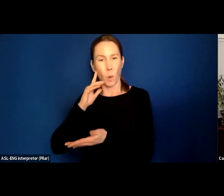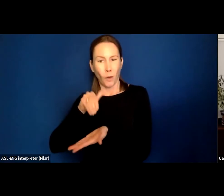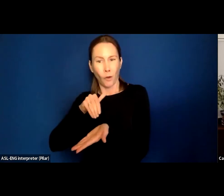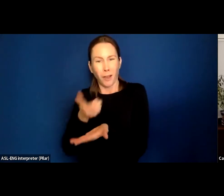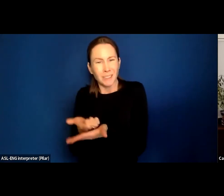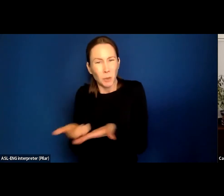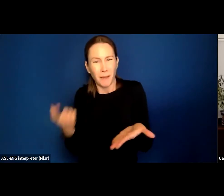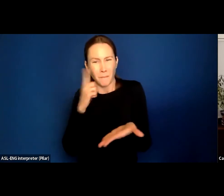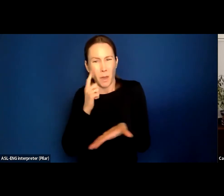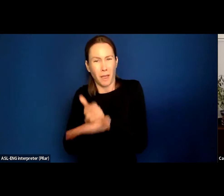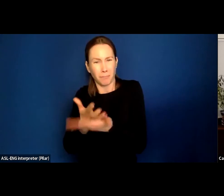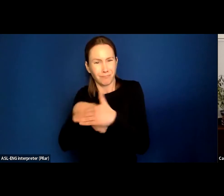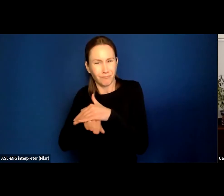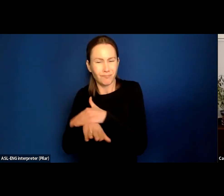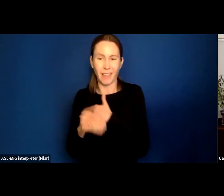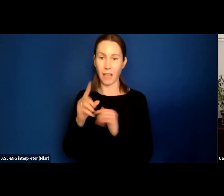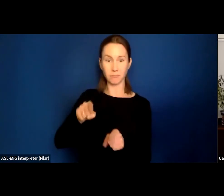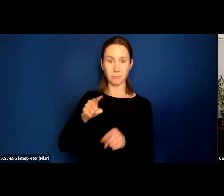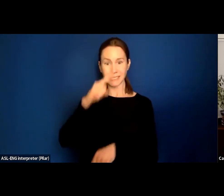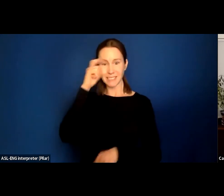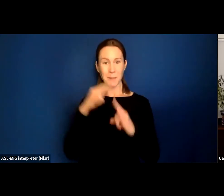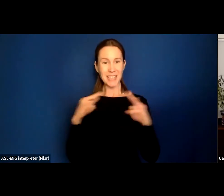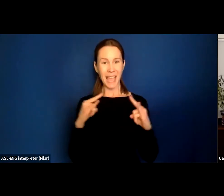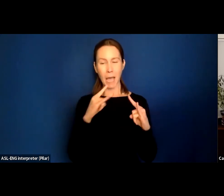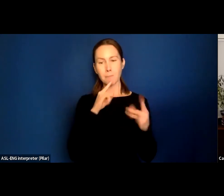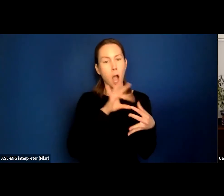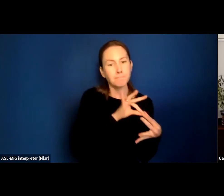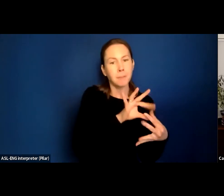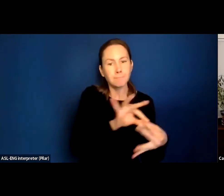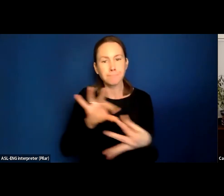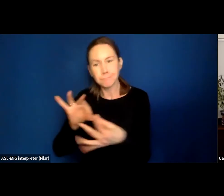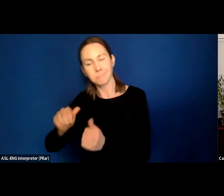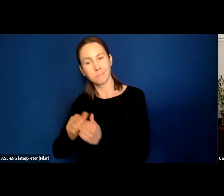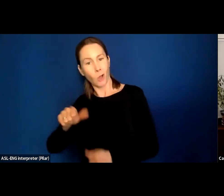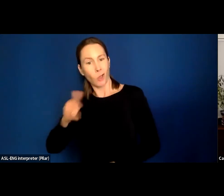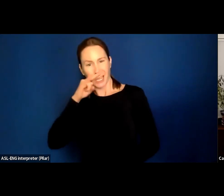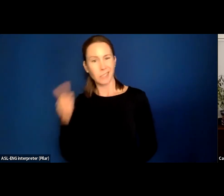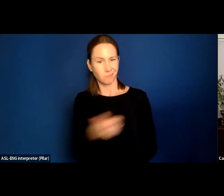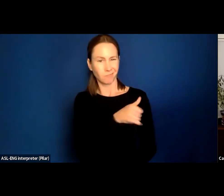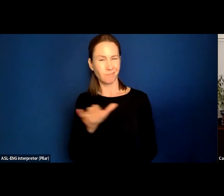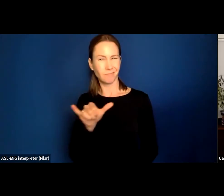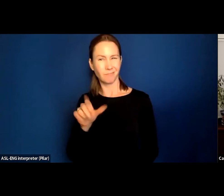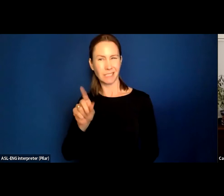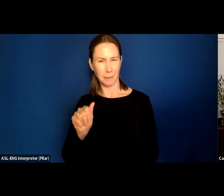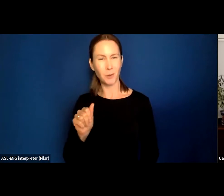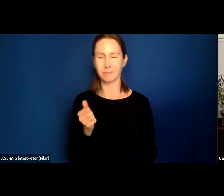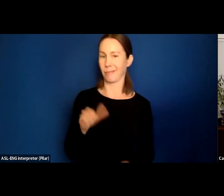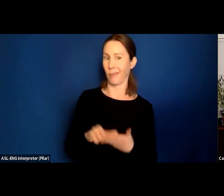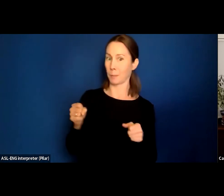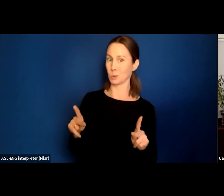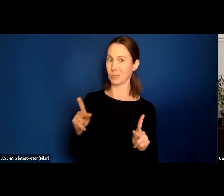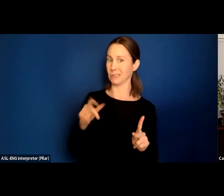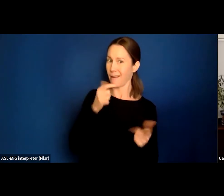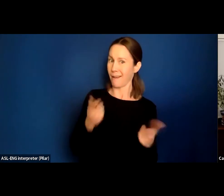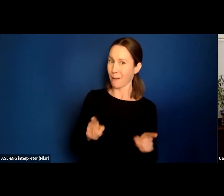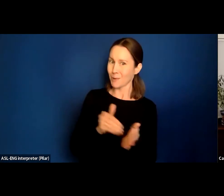these accessible summer camps where they could bond with other kids with disabilities. It was one of the few opportunities where they got to